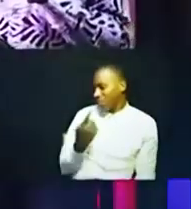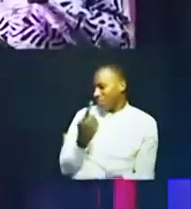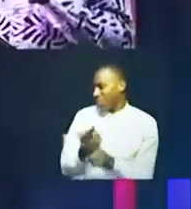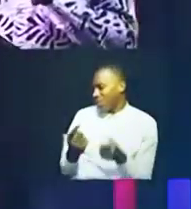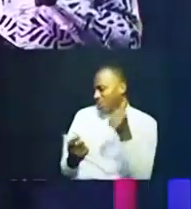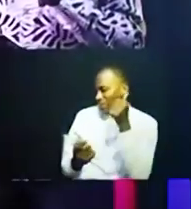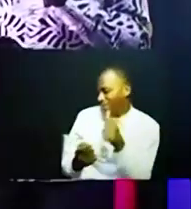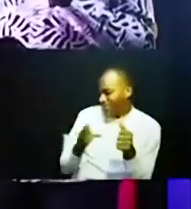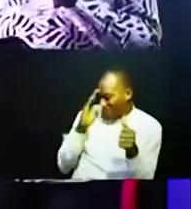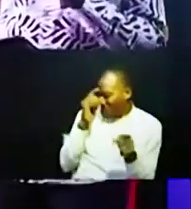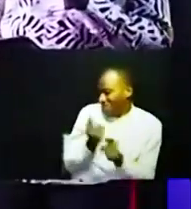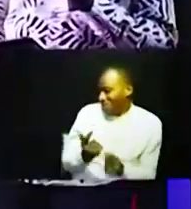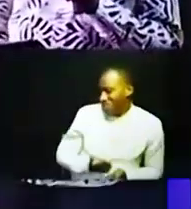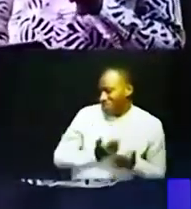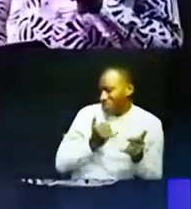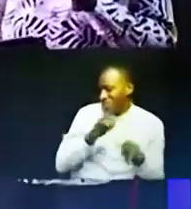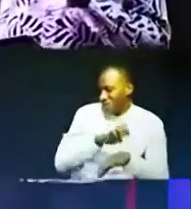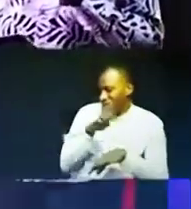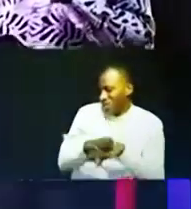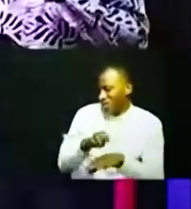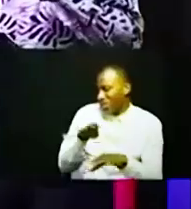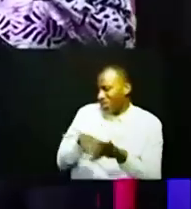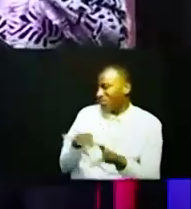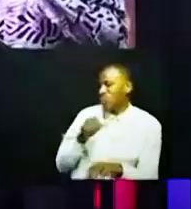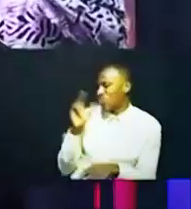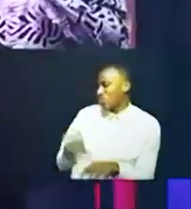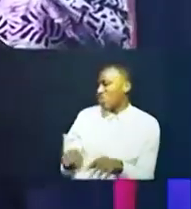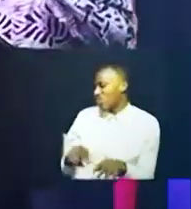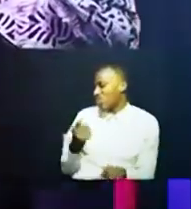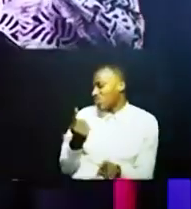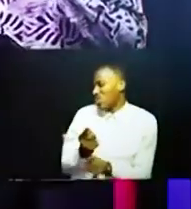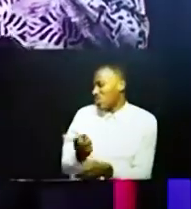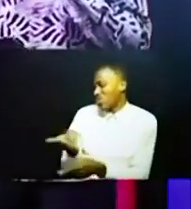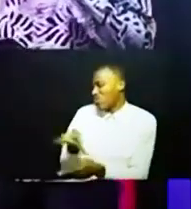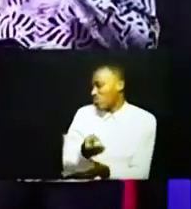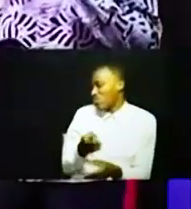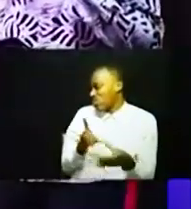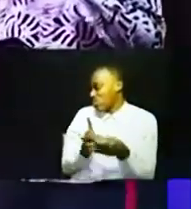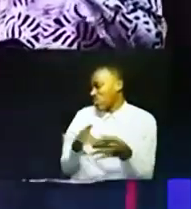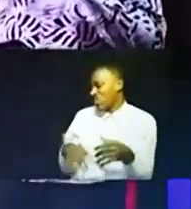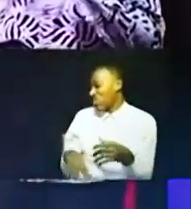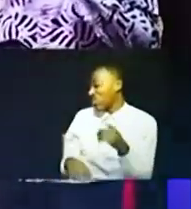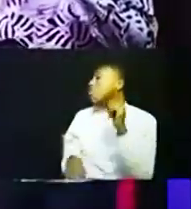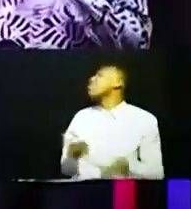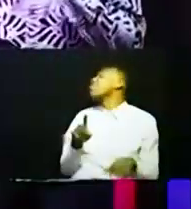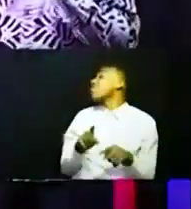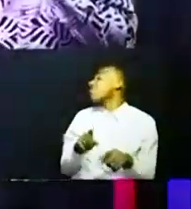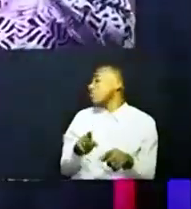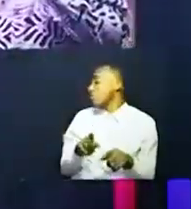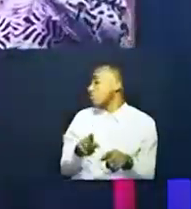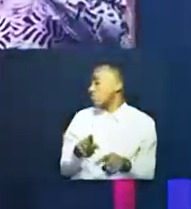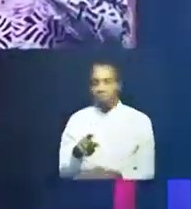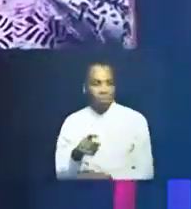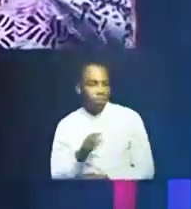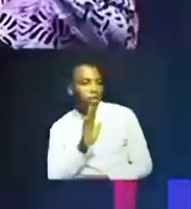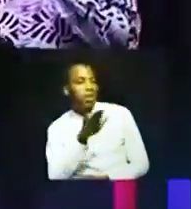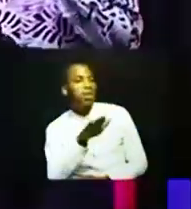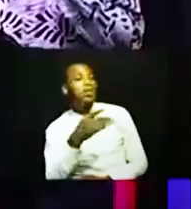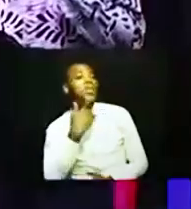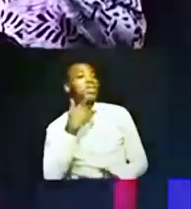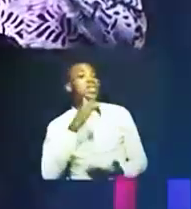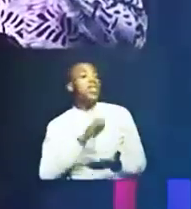we together? Mrs. P responded. Repeal, say, any more your mind. It does not have